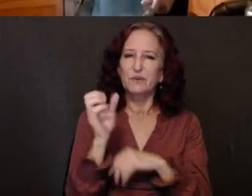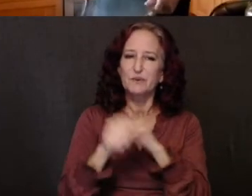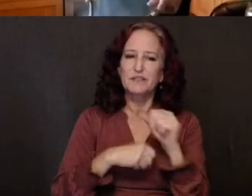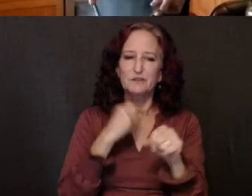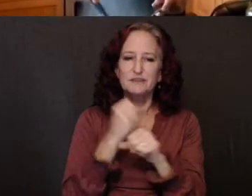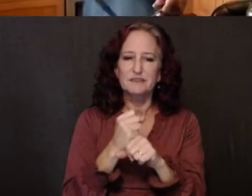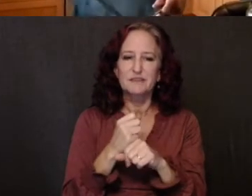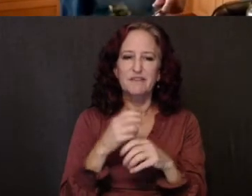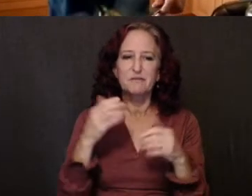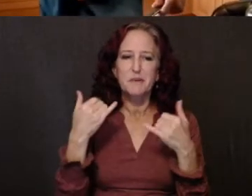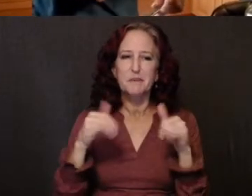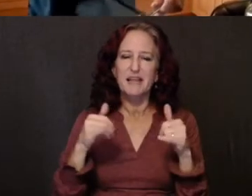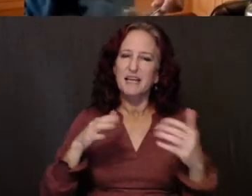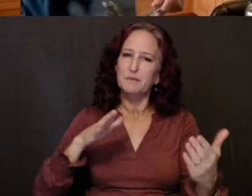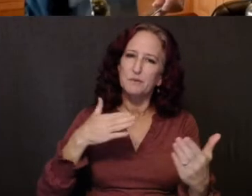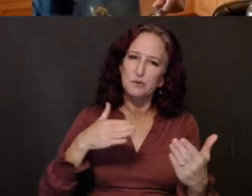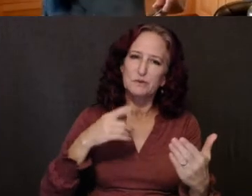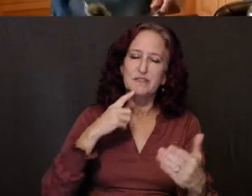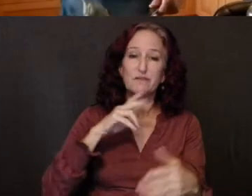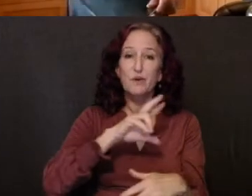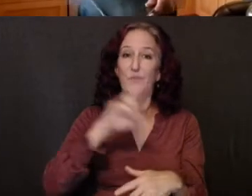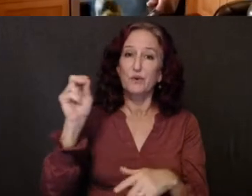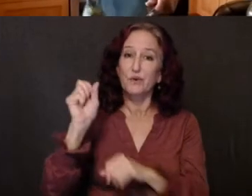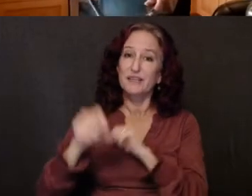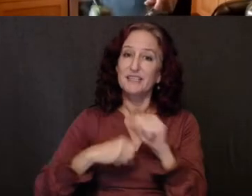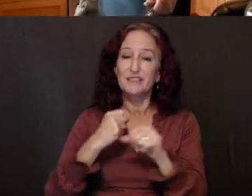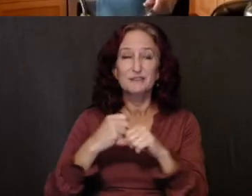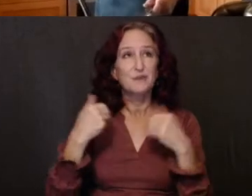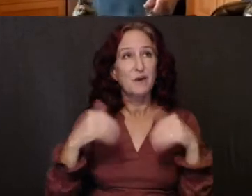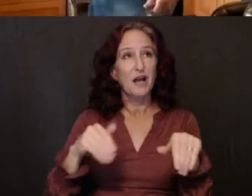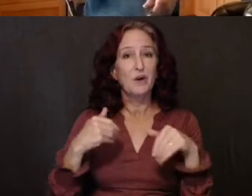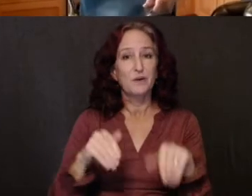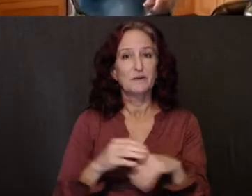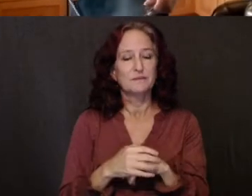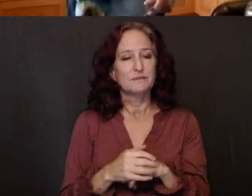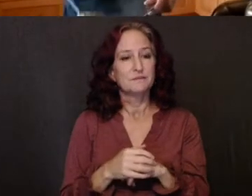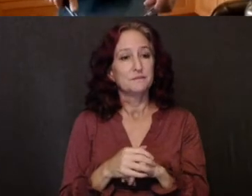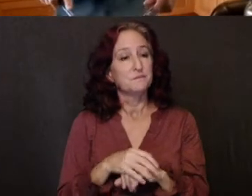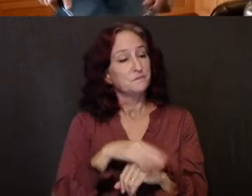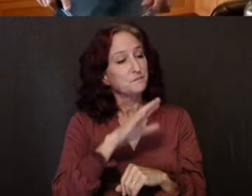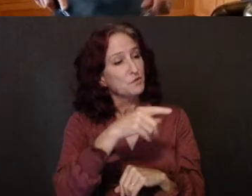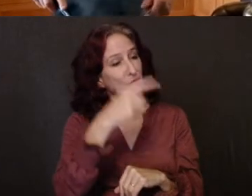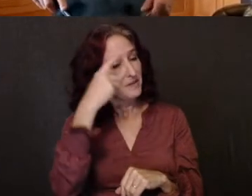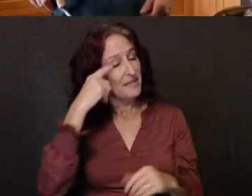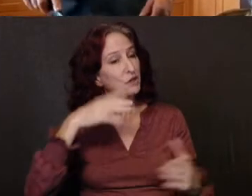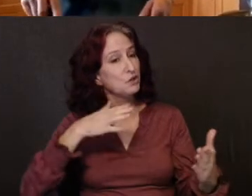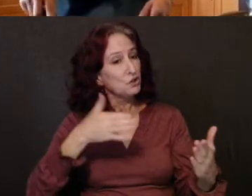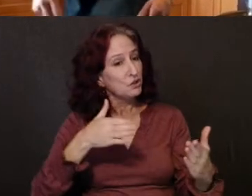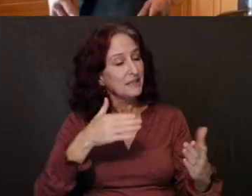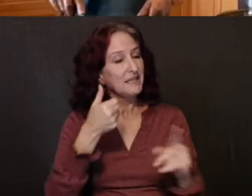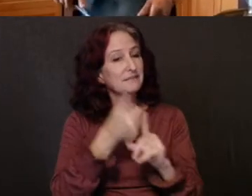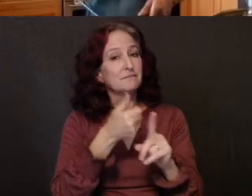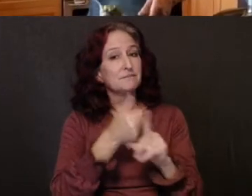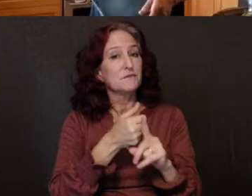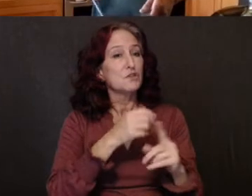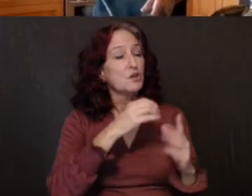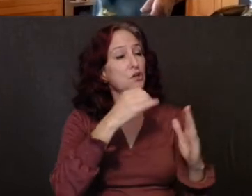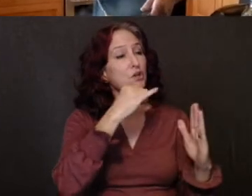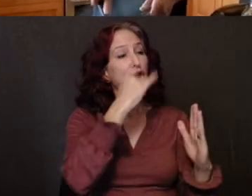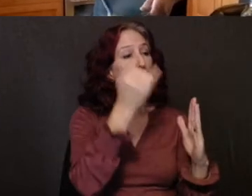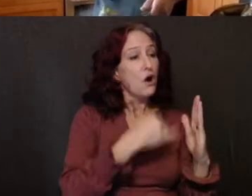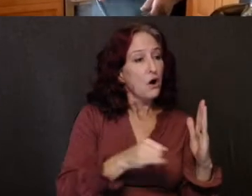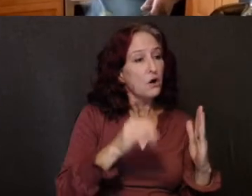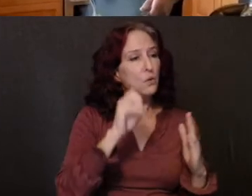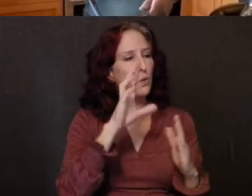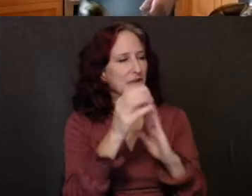last few years anyways. But I've been playing that instrument for like 30 years now. It's